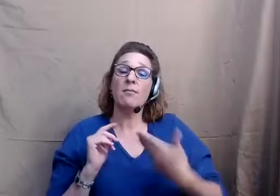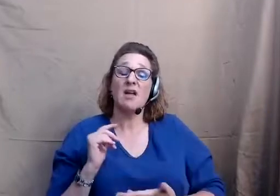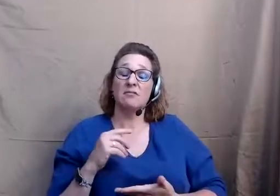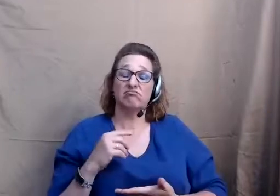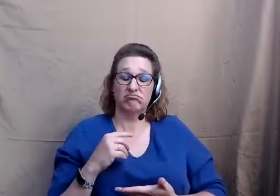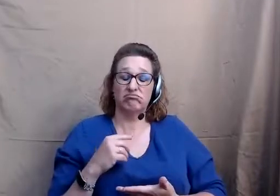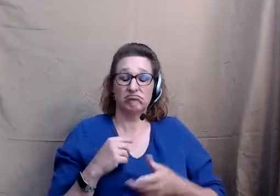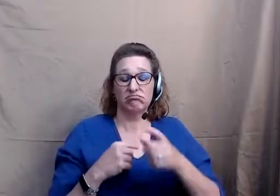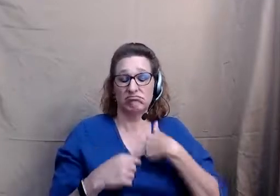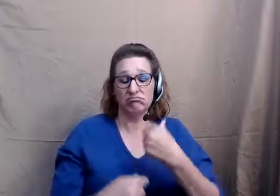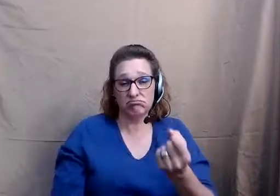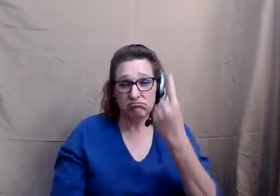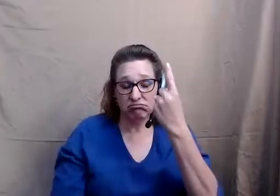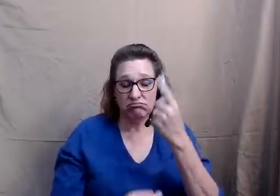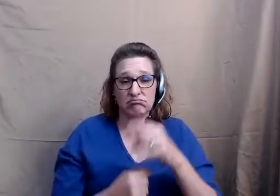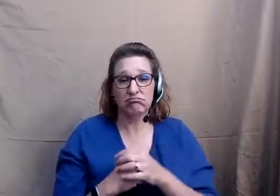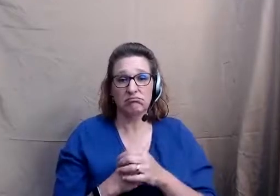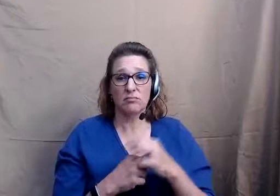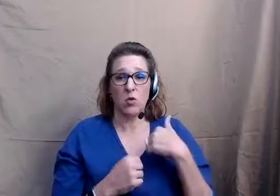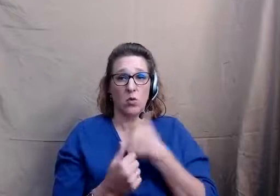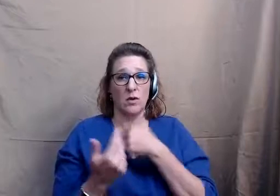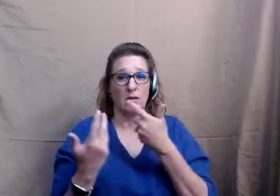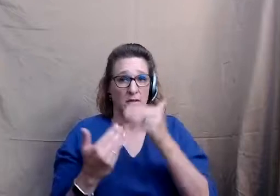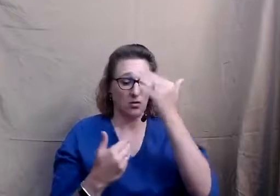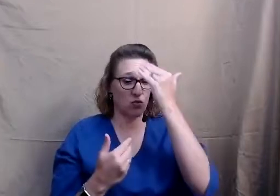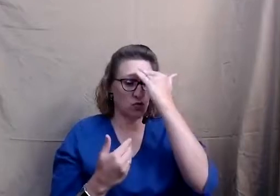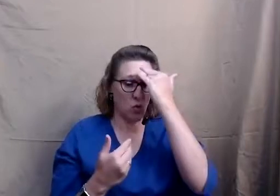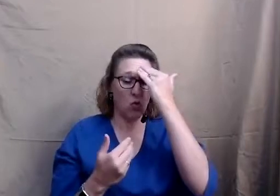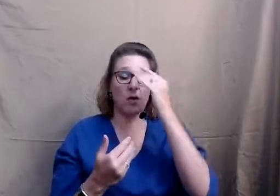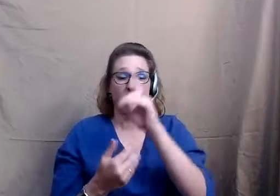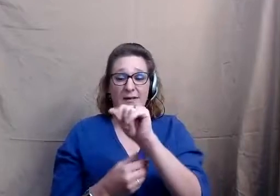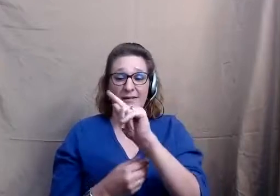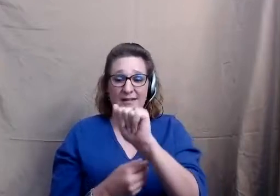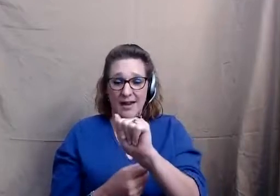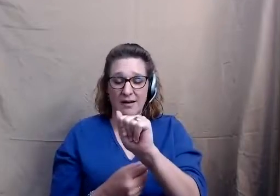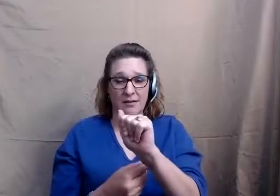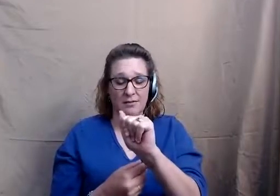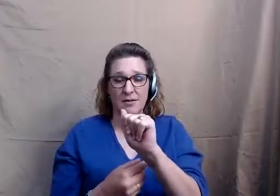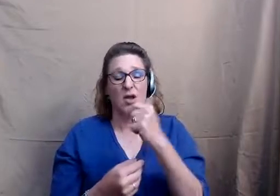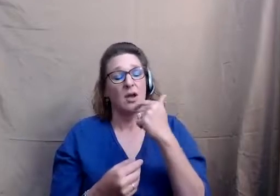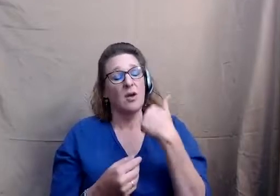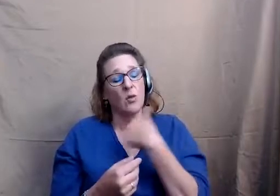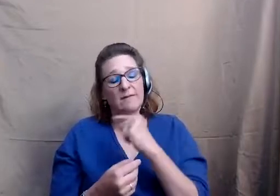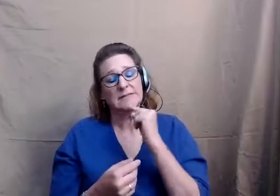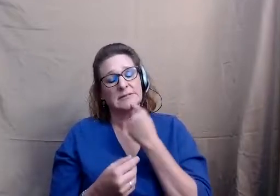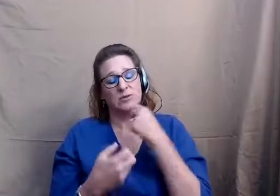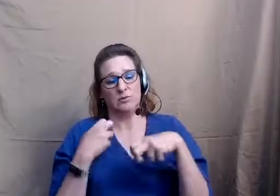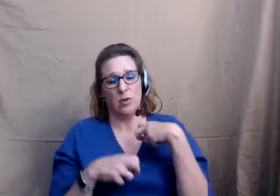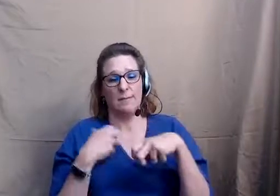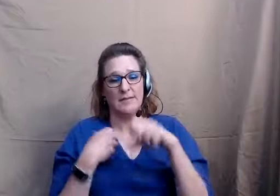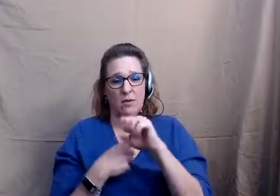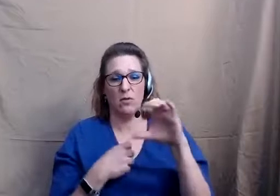reaction. We know here, however flawed the data, that we have a serious problem with intimate partner and domestic violence in South